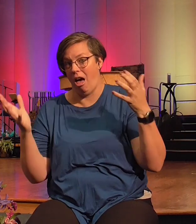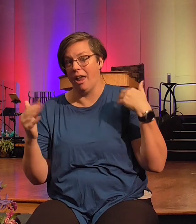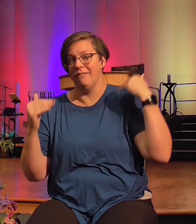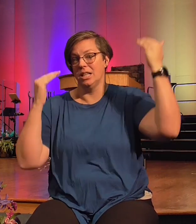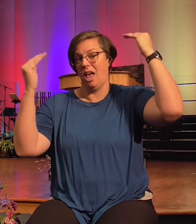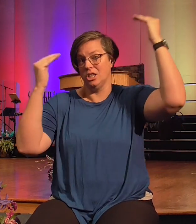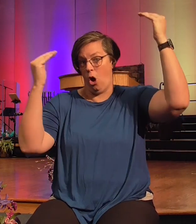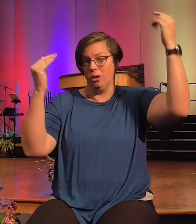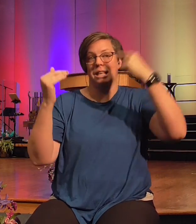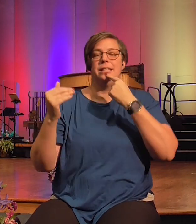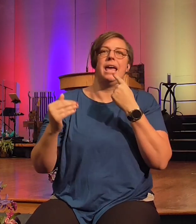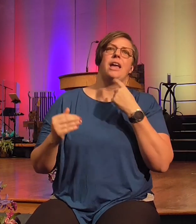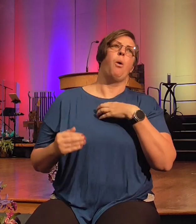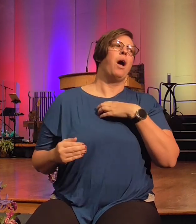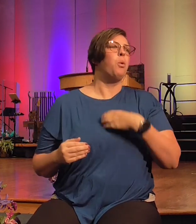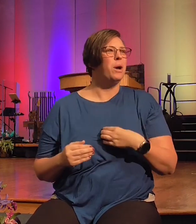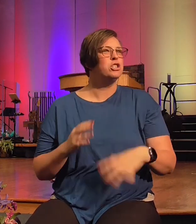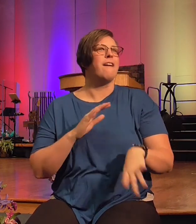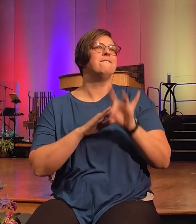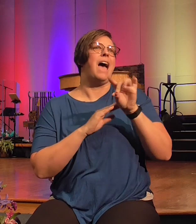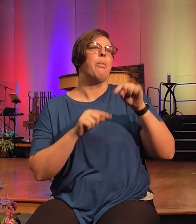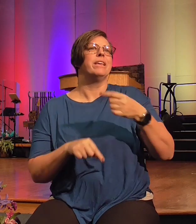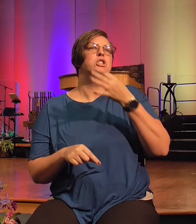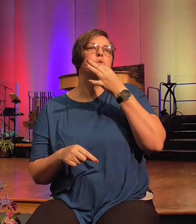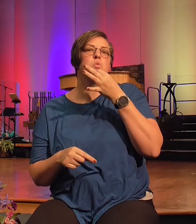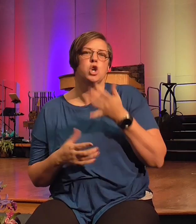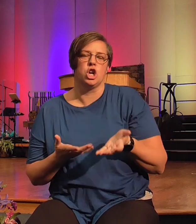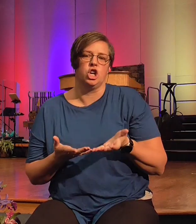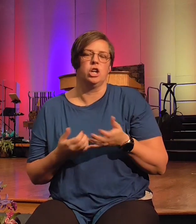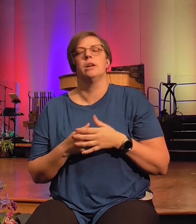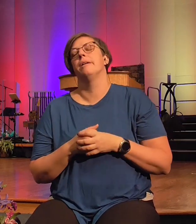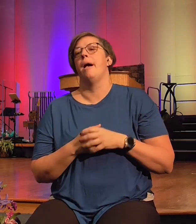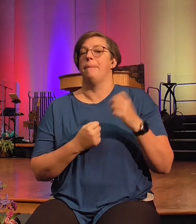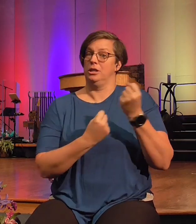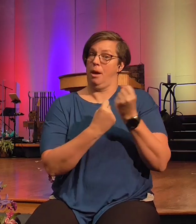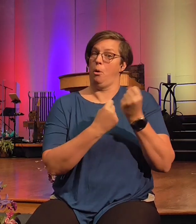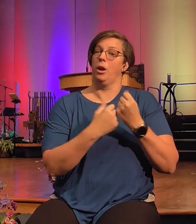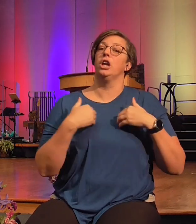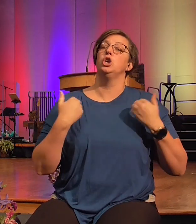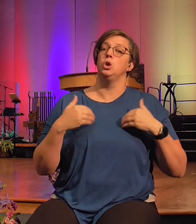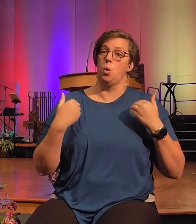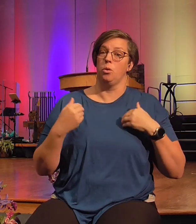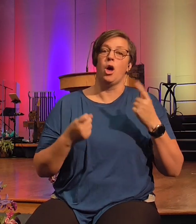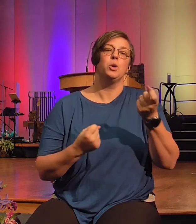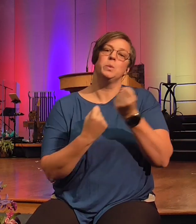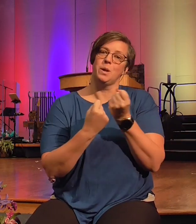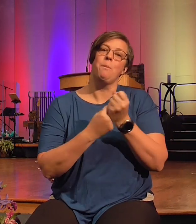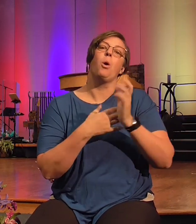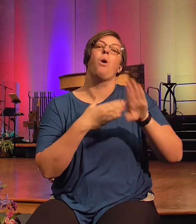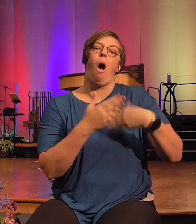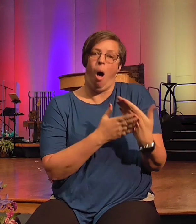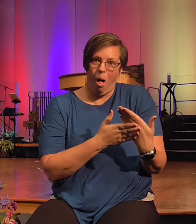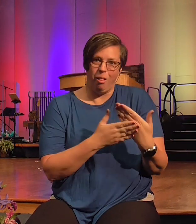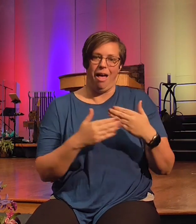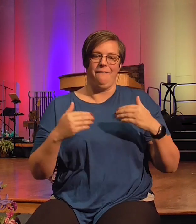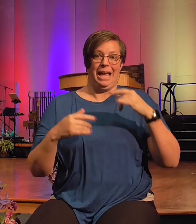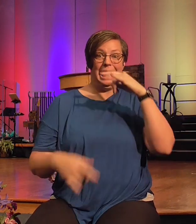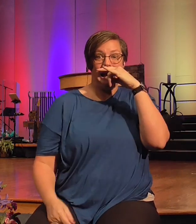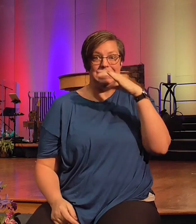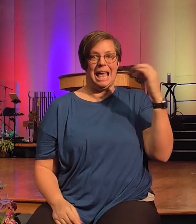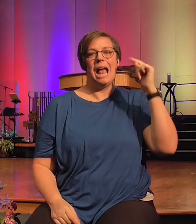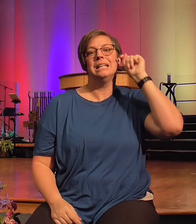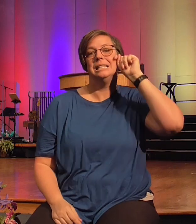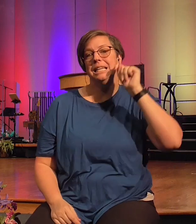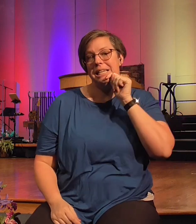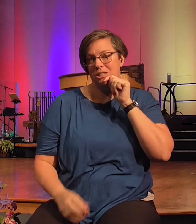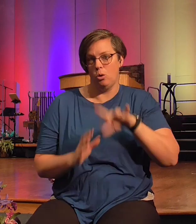often say, I wish I would have found this sooner. And so by supporting our youth department, you support all of our kids and teens who have found this place